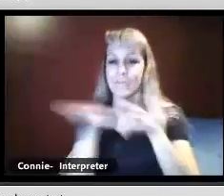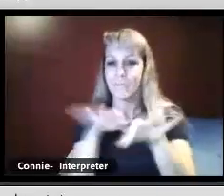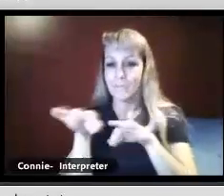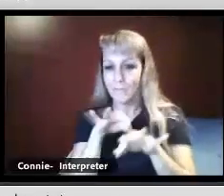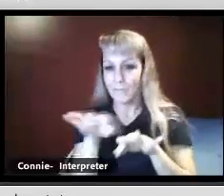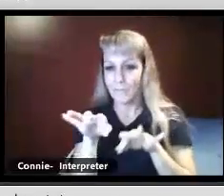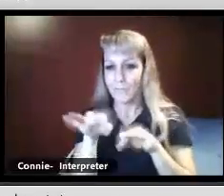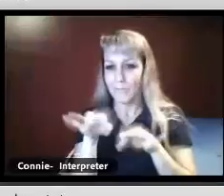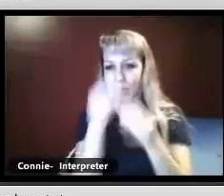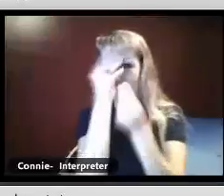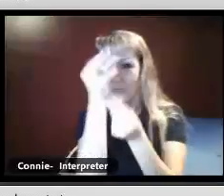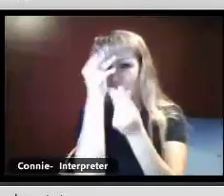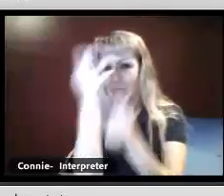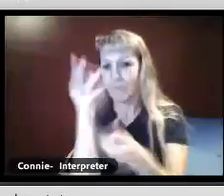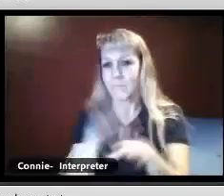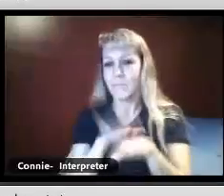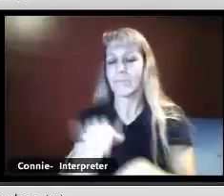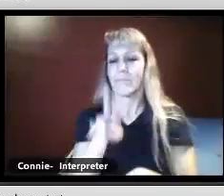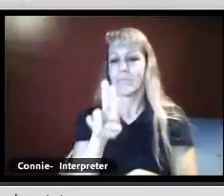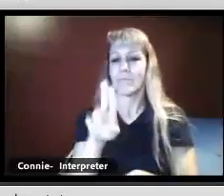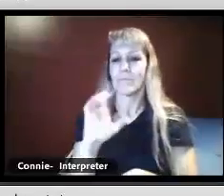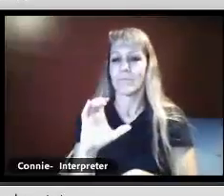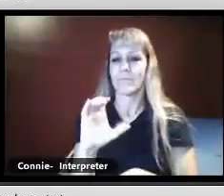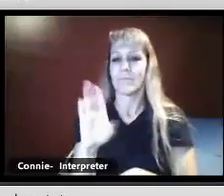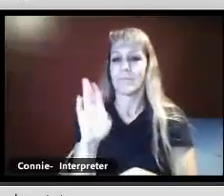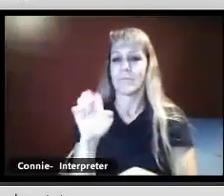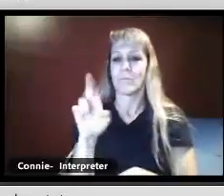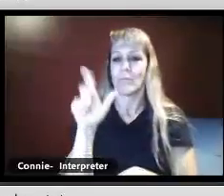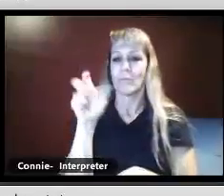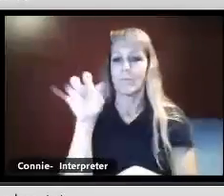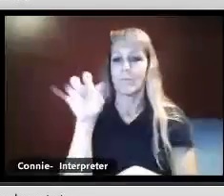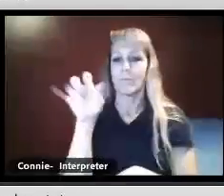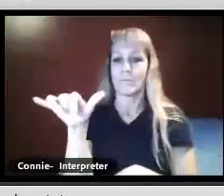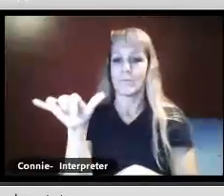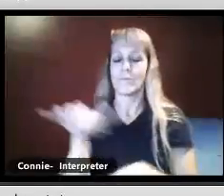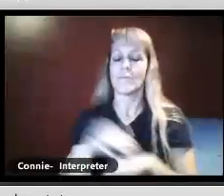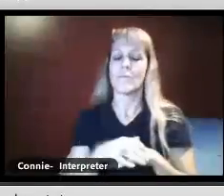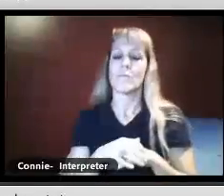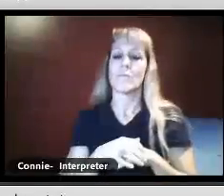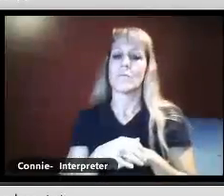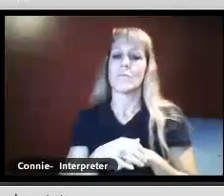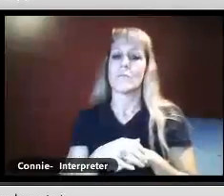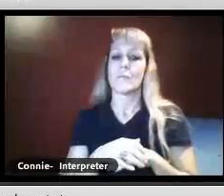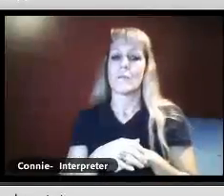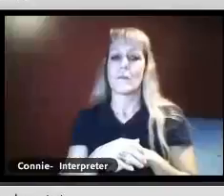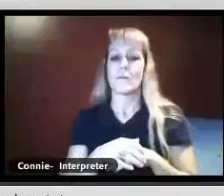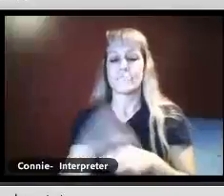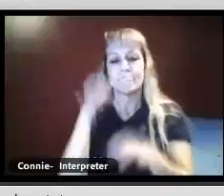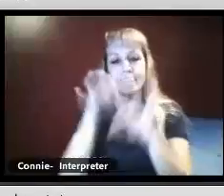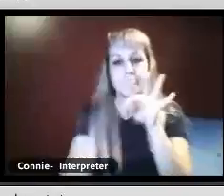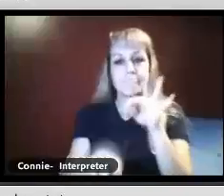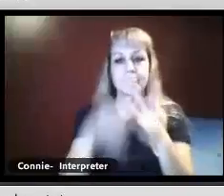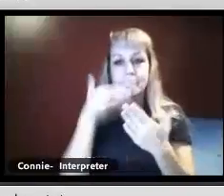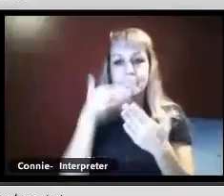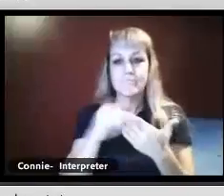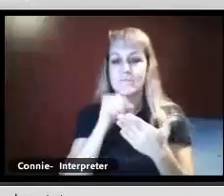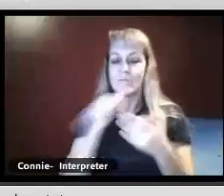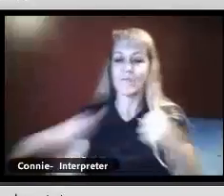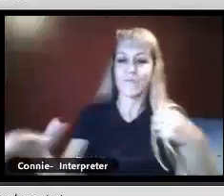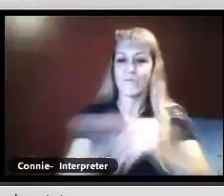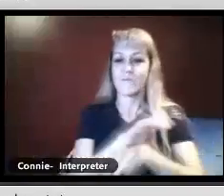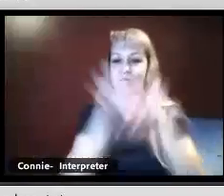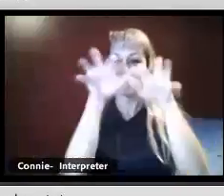resides on this UC Berkeley site. It also is, in my opinion, it's remarkably uncluttered for a site that's so